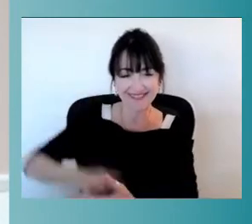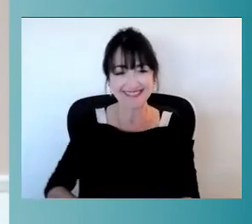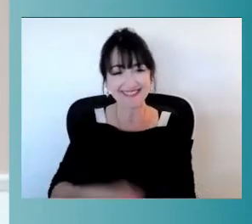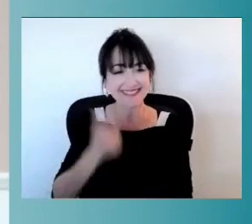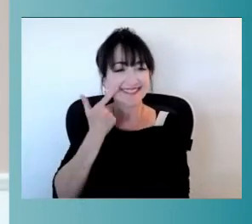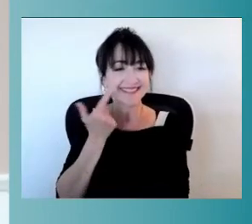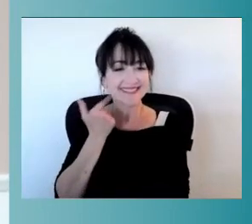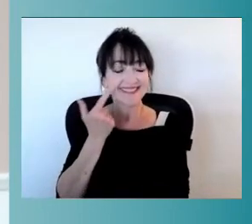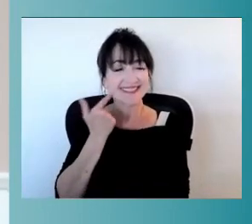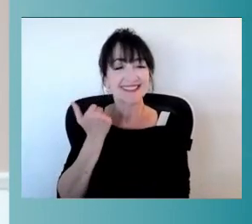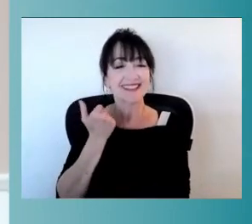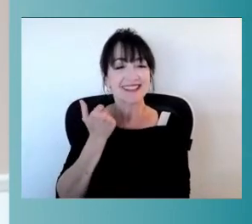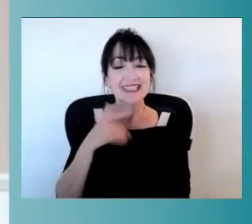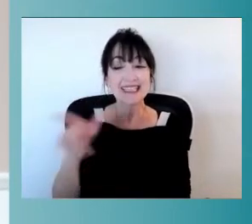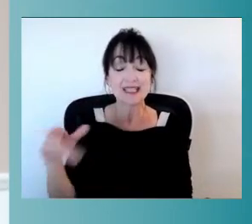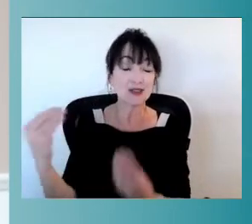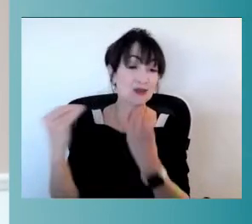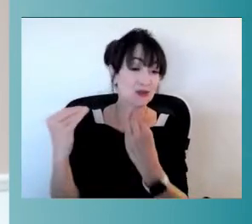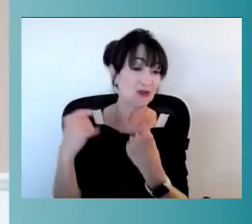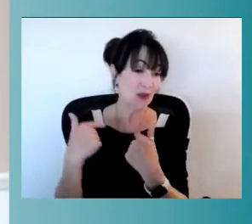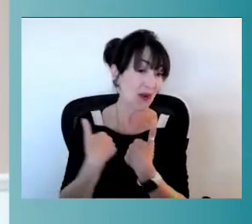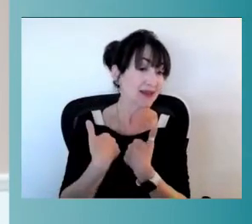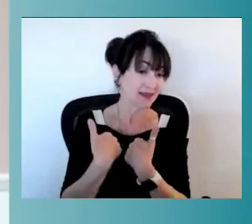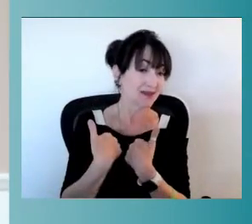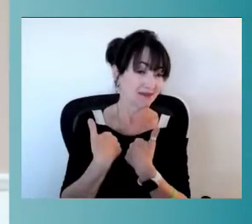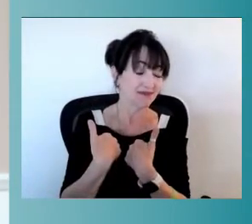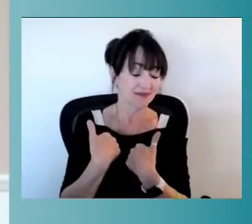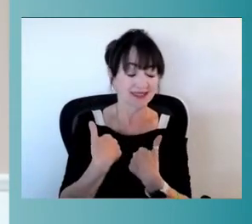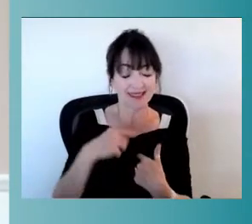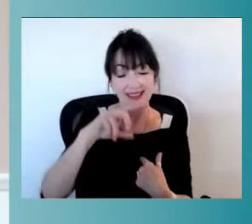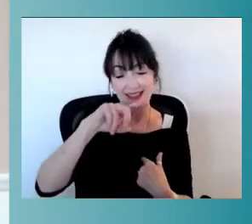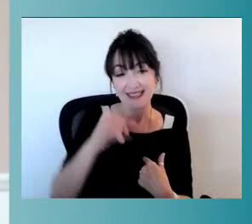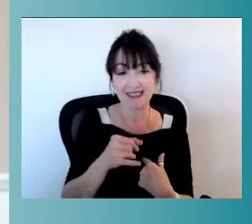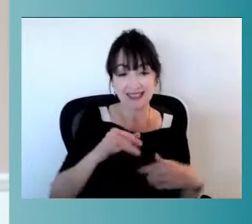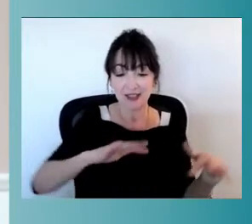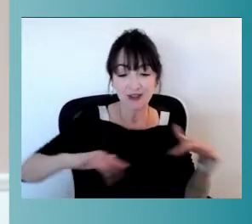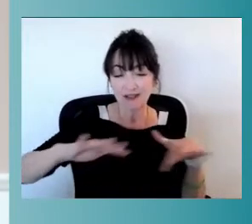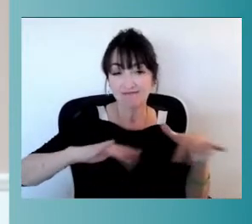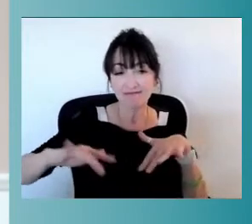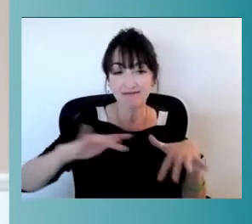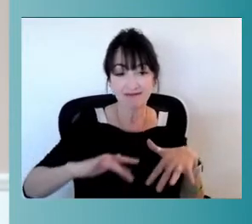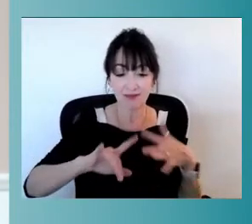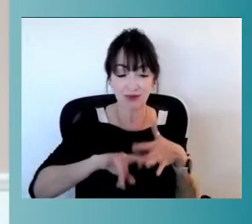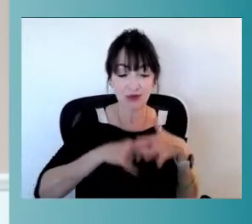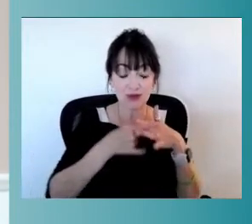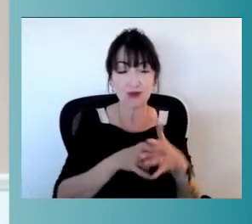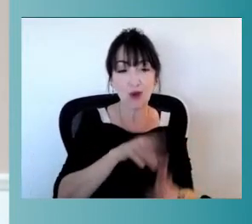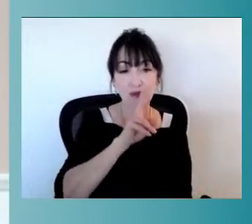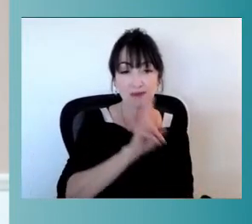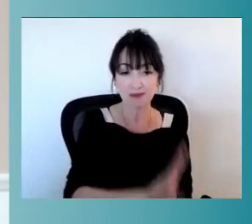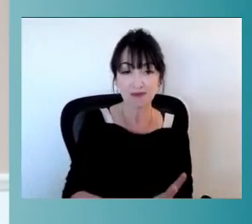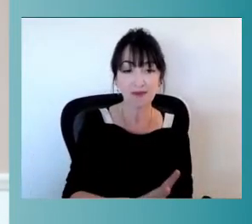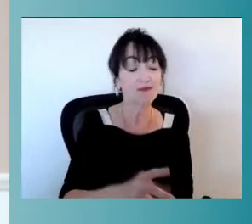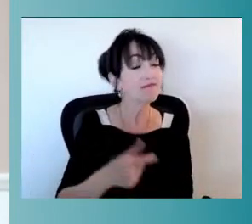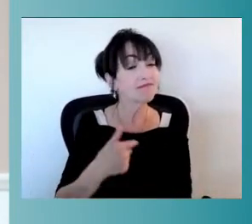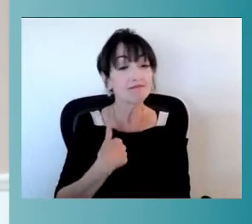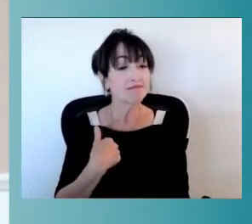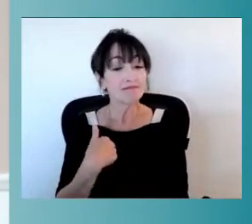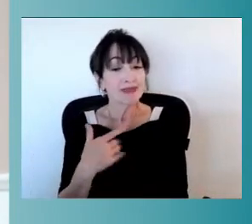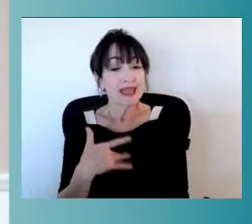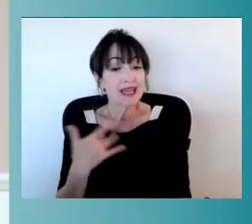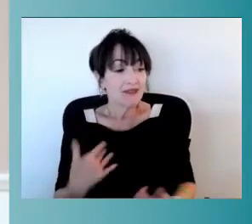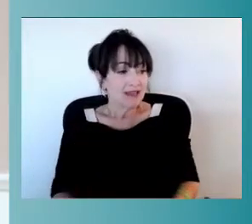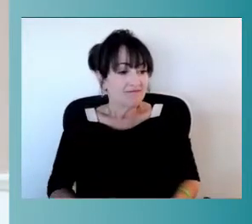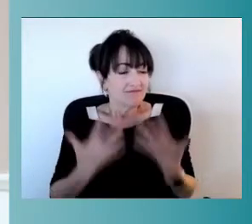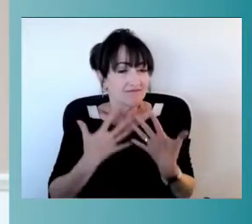That's my dad right there. He taught me everything I know from DJing from age 2, and you know, I just really had an inspiration for it because you know, my dad